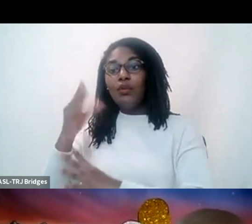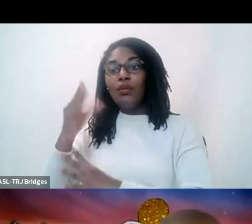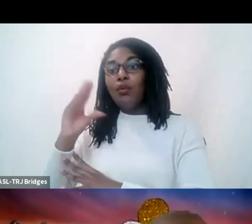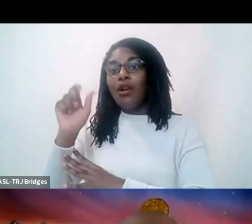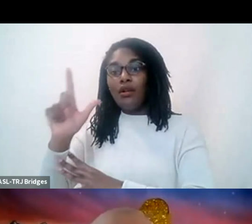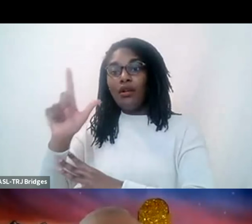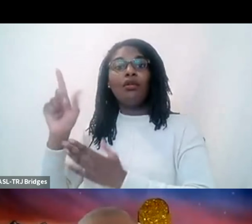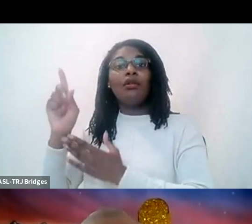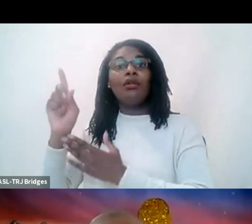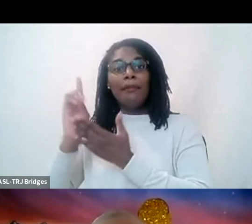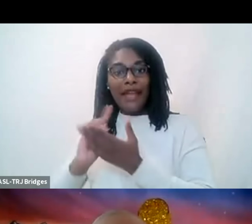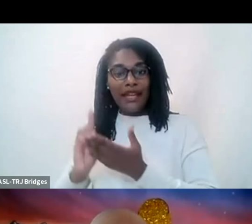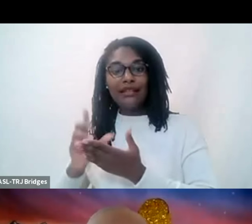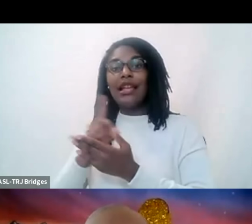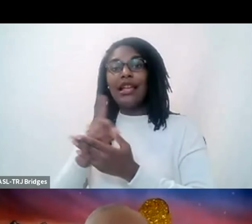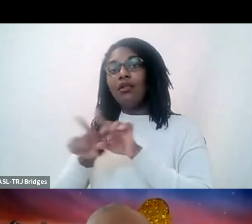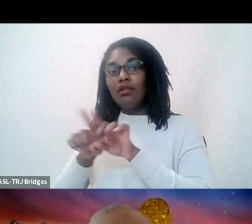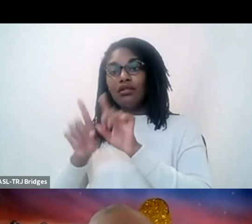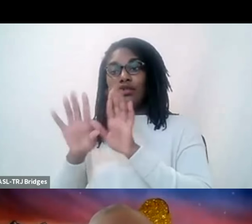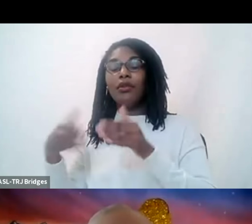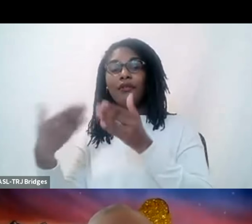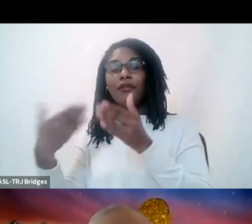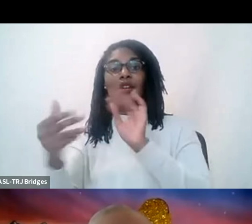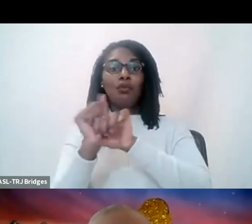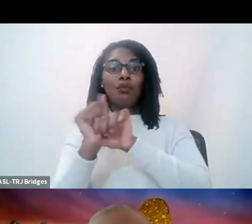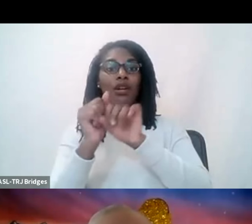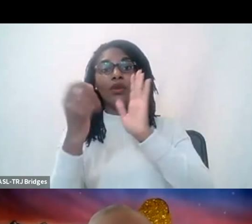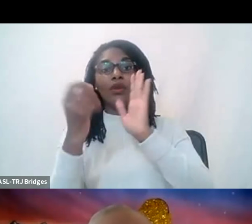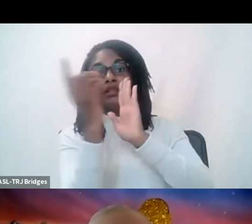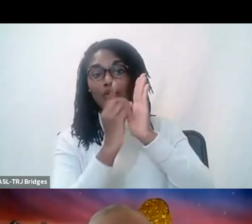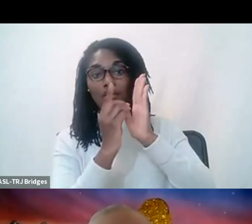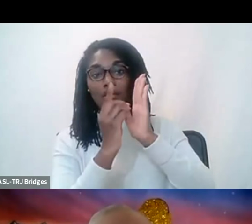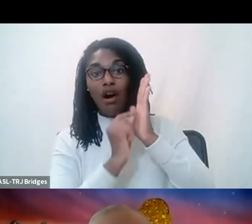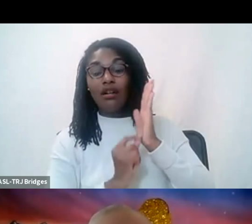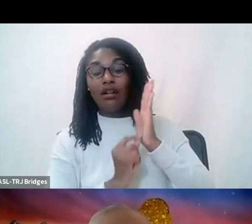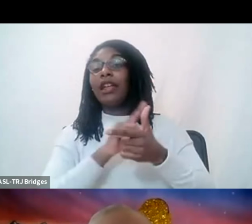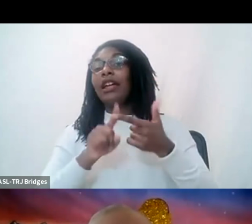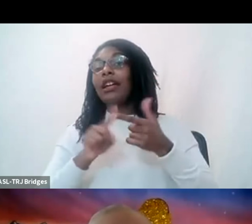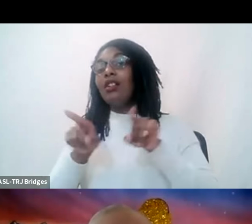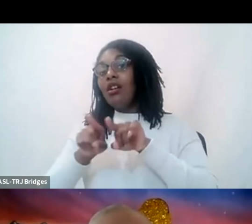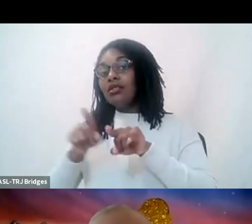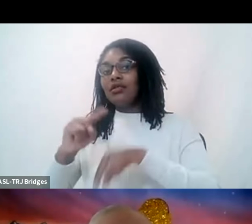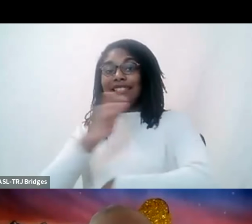produced more figurative portraits. Gates' past experience as a tattoo artist and television